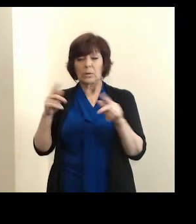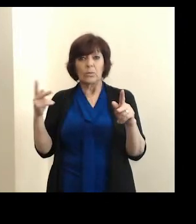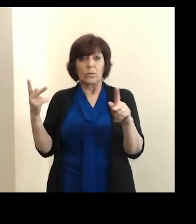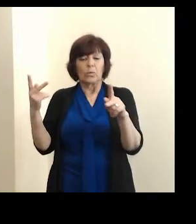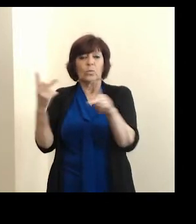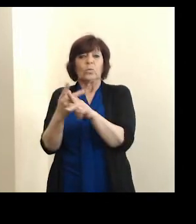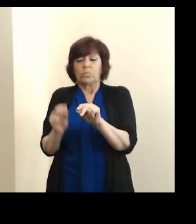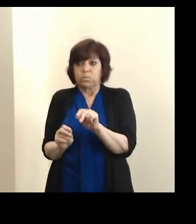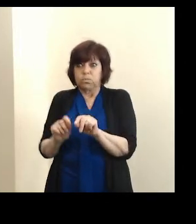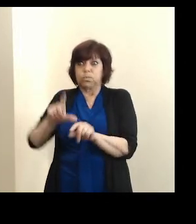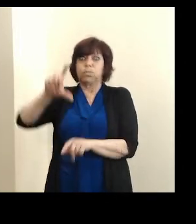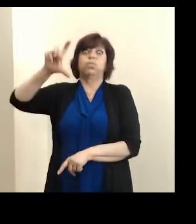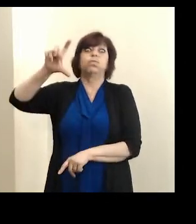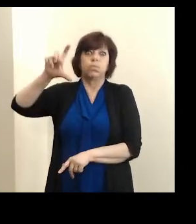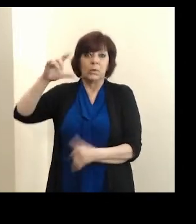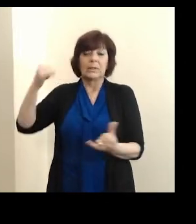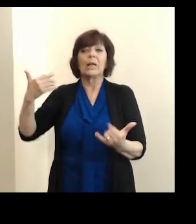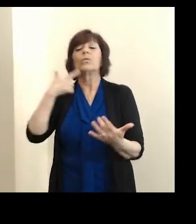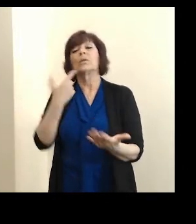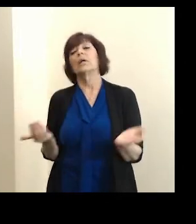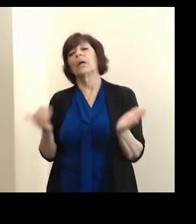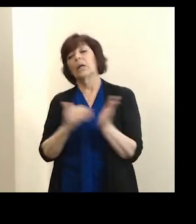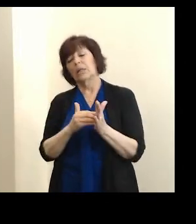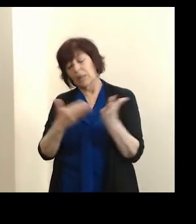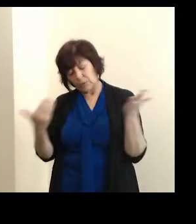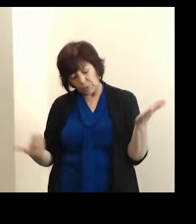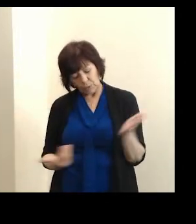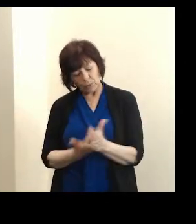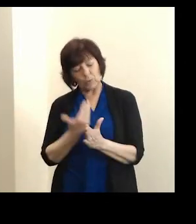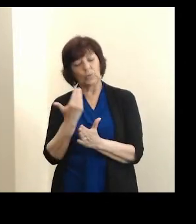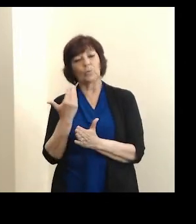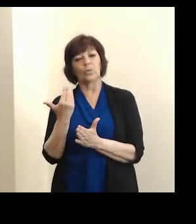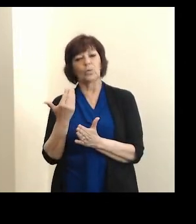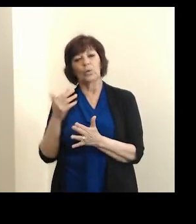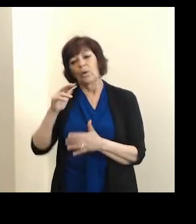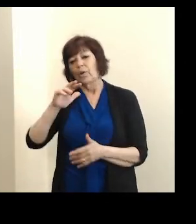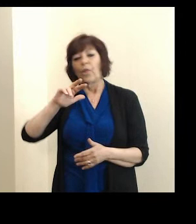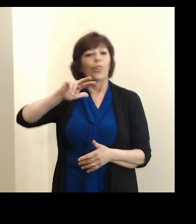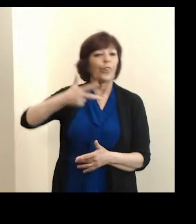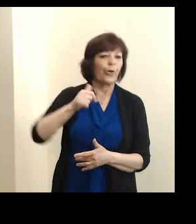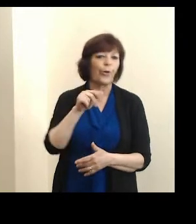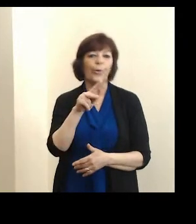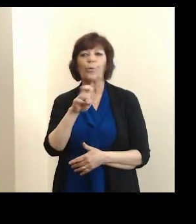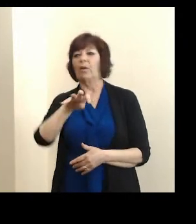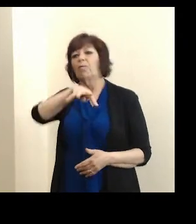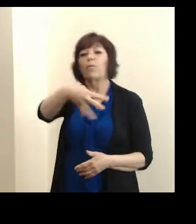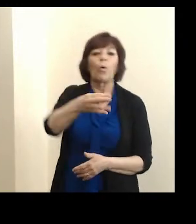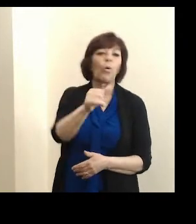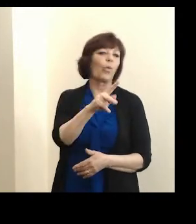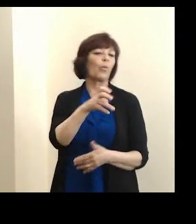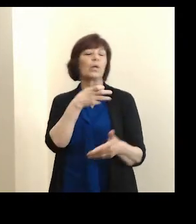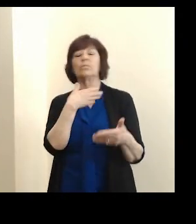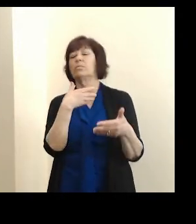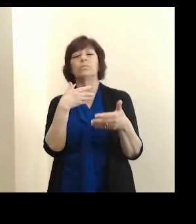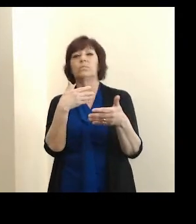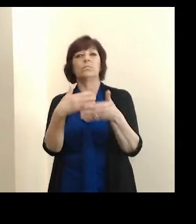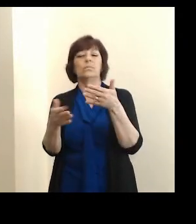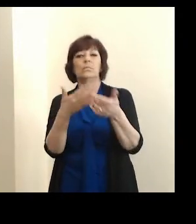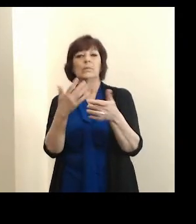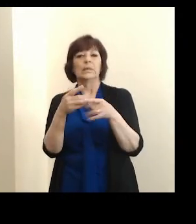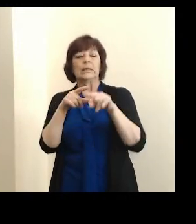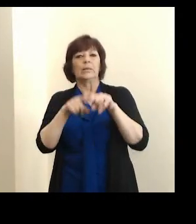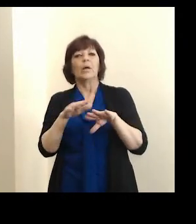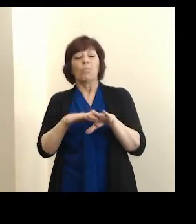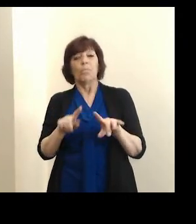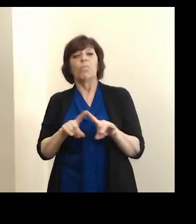are in what we believe to be a new wave. Call it a third wave, call it a fourth wave, depending on what's happening across the